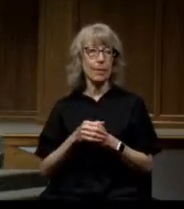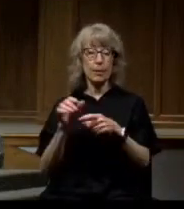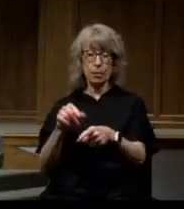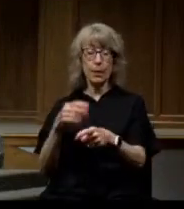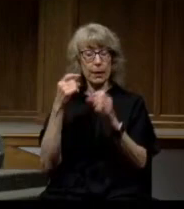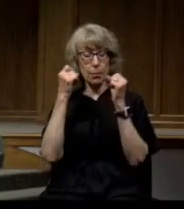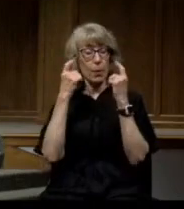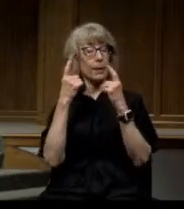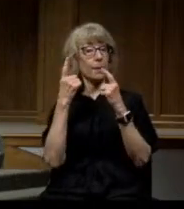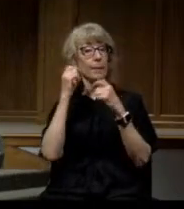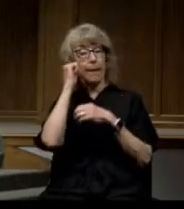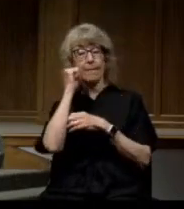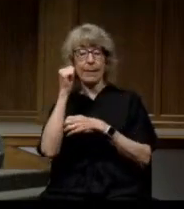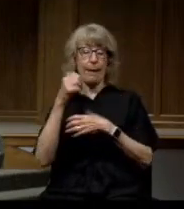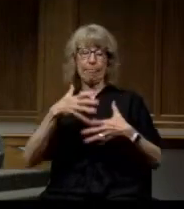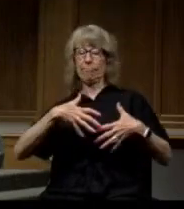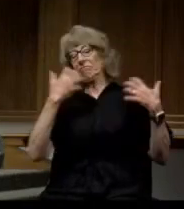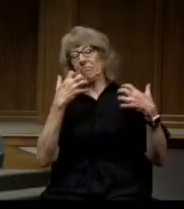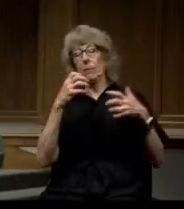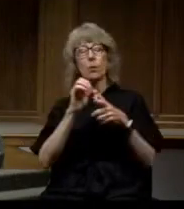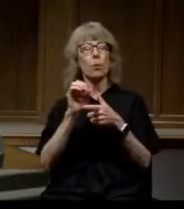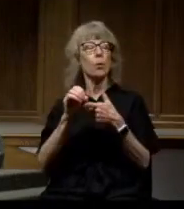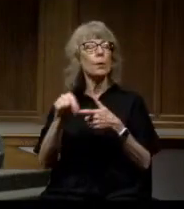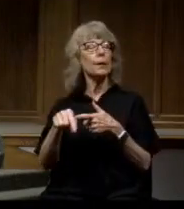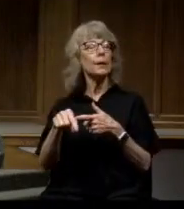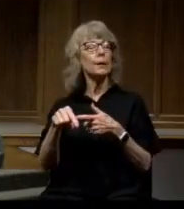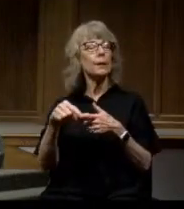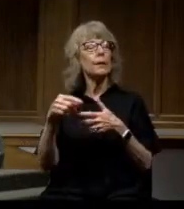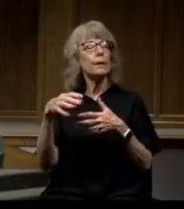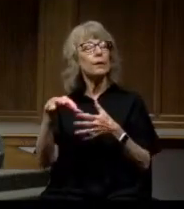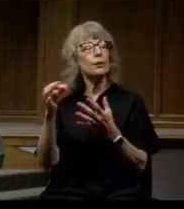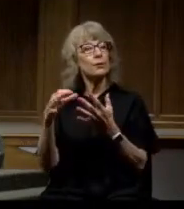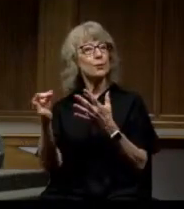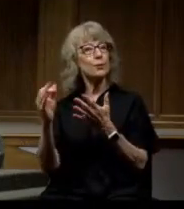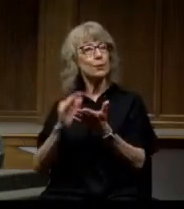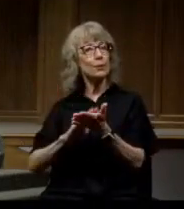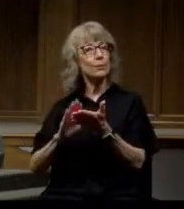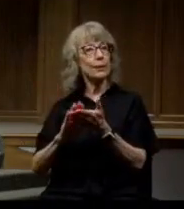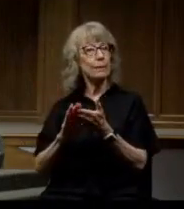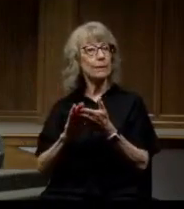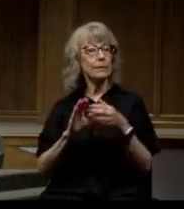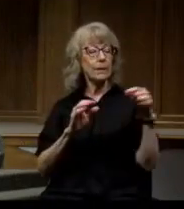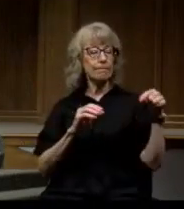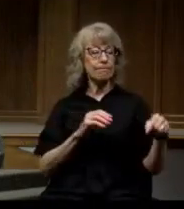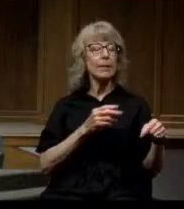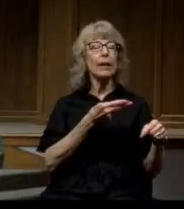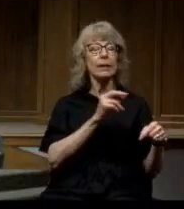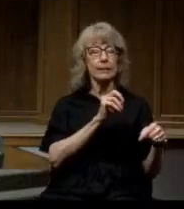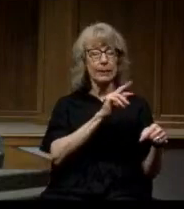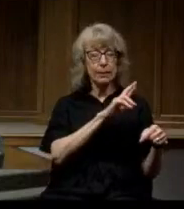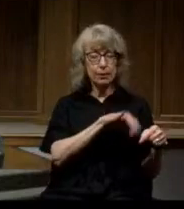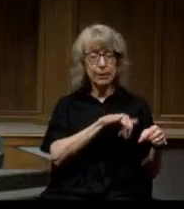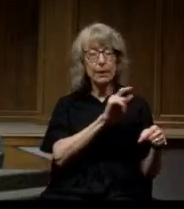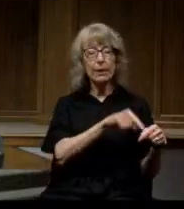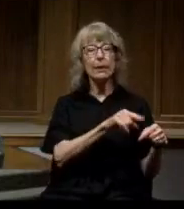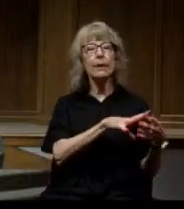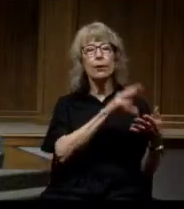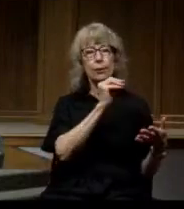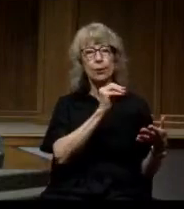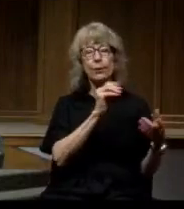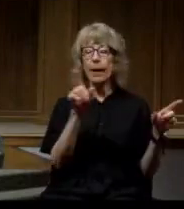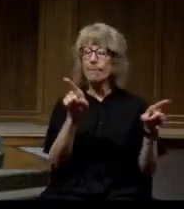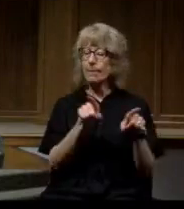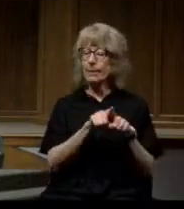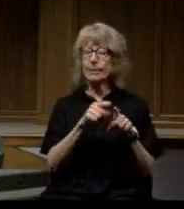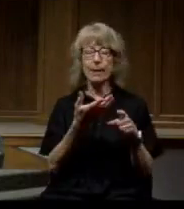mad, or he could wake up every day choosing a different posture. And Henry learned the same thing. It's choice.